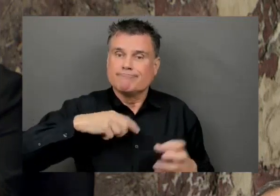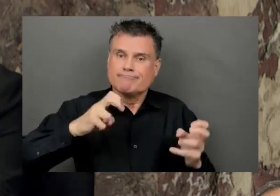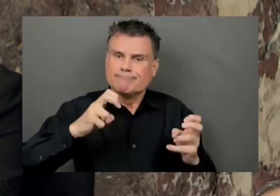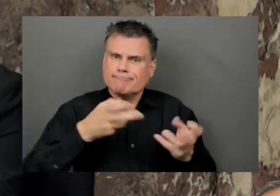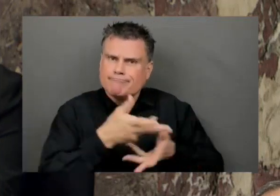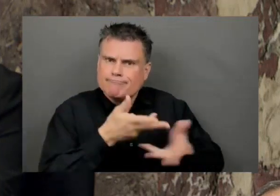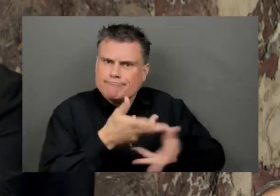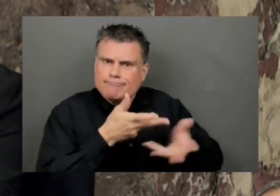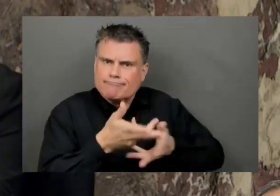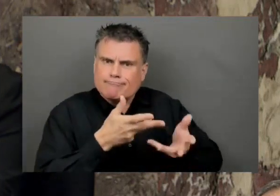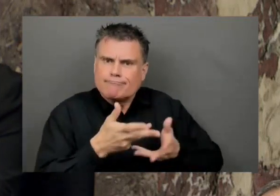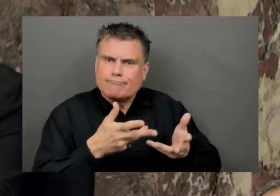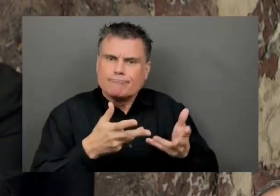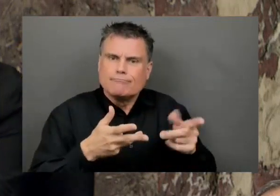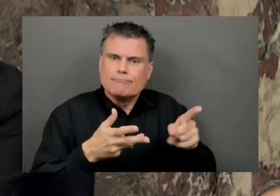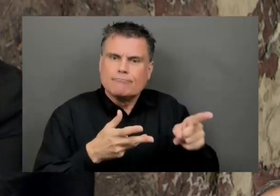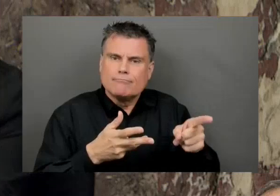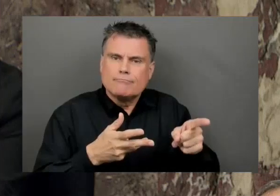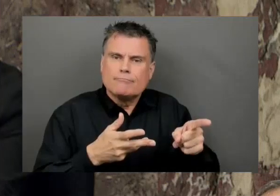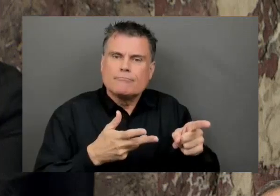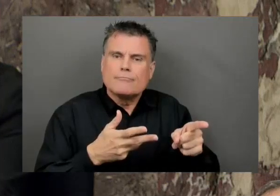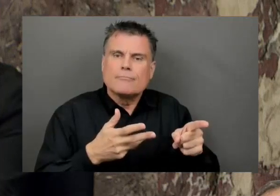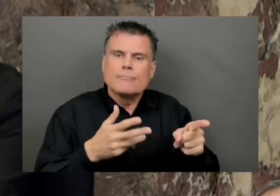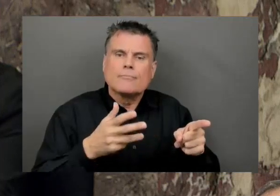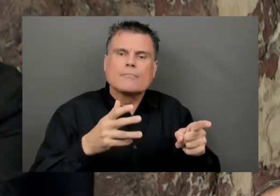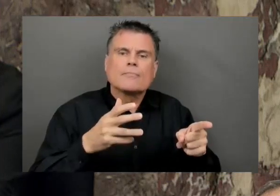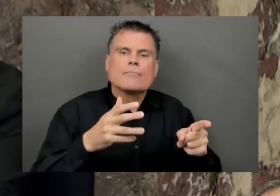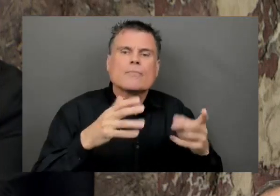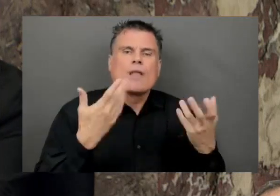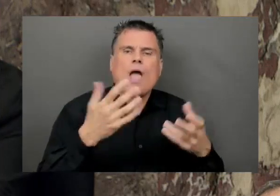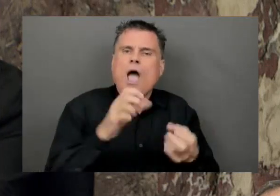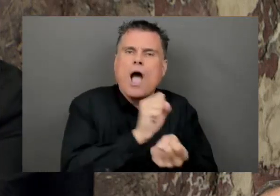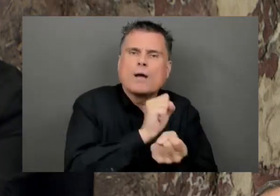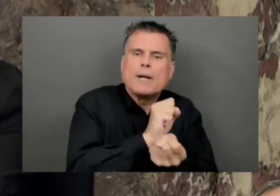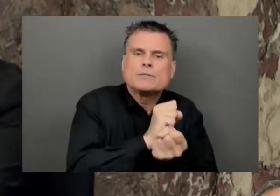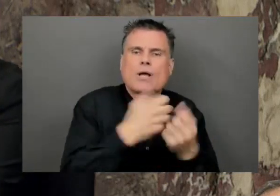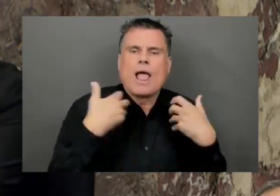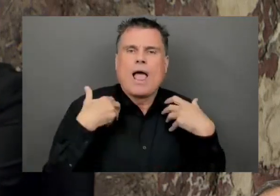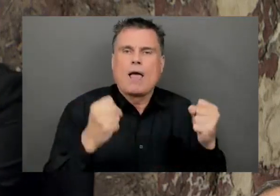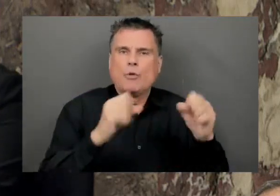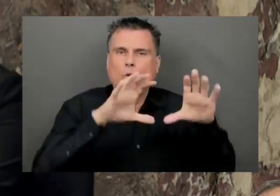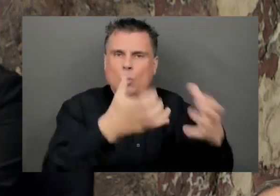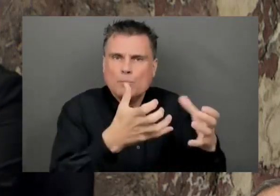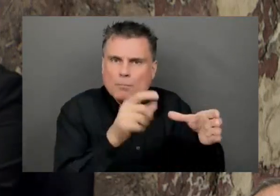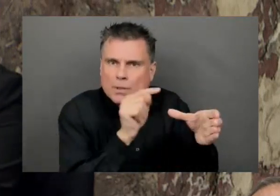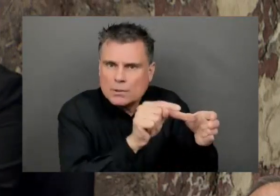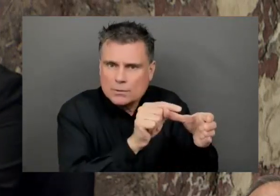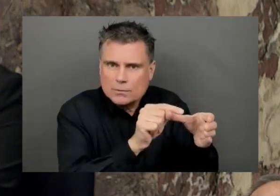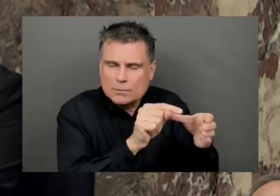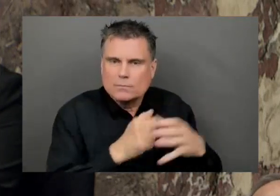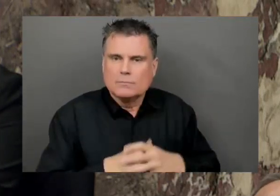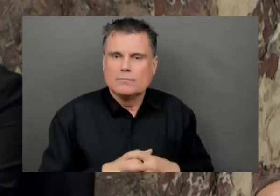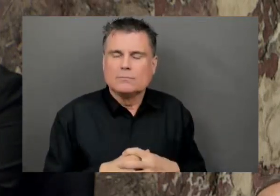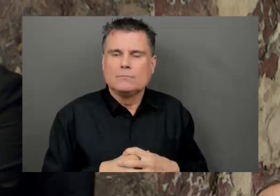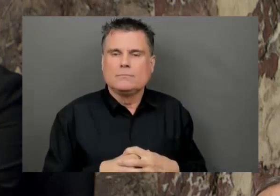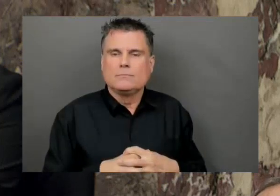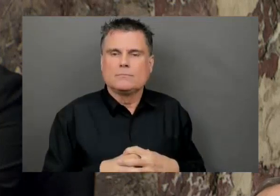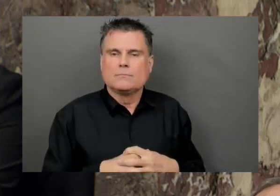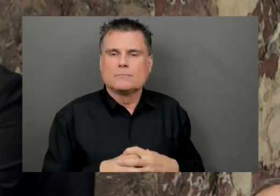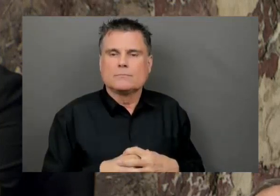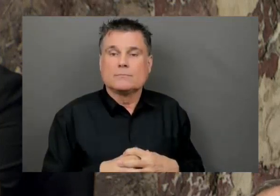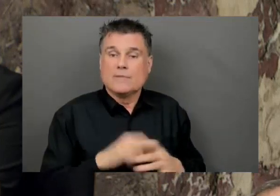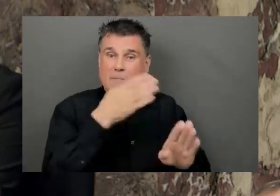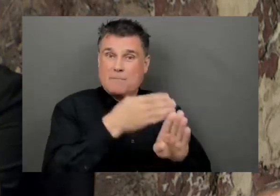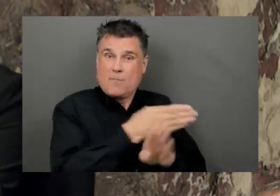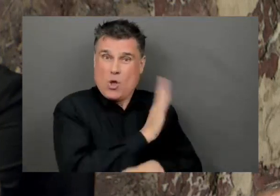works to protect nurses in the system. They disbanded it, and security concerns went up, Honourable Speaker. We've reinstated it, and